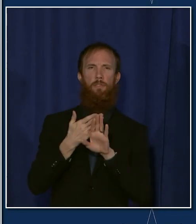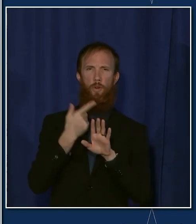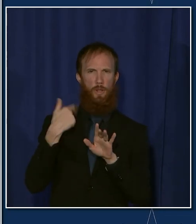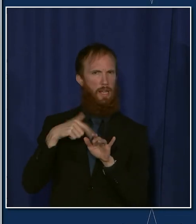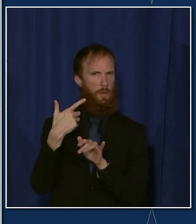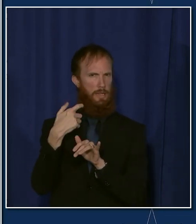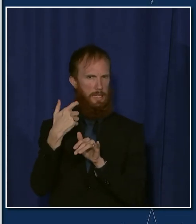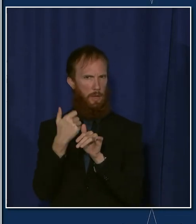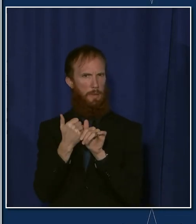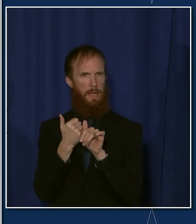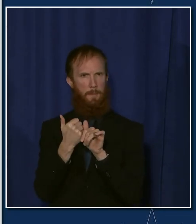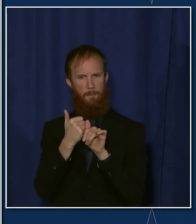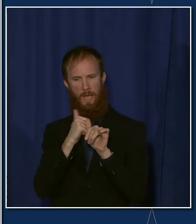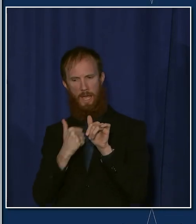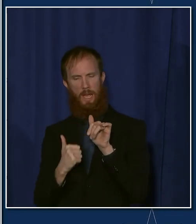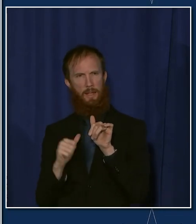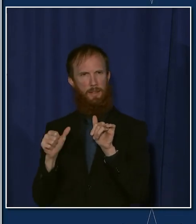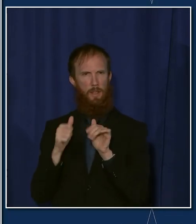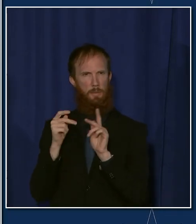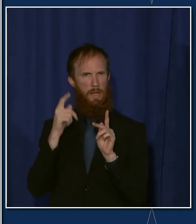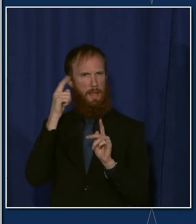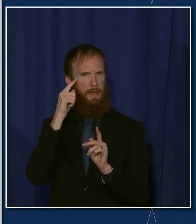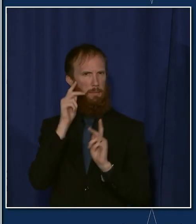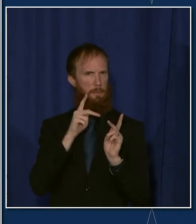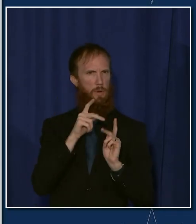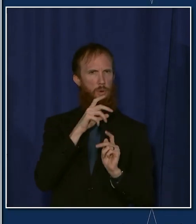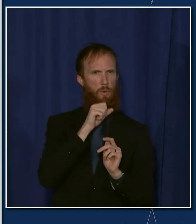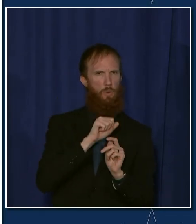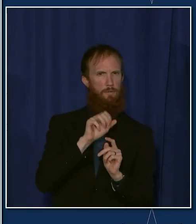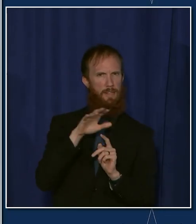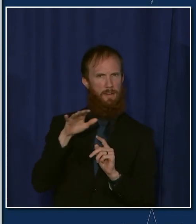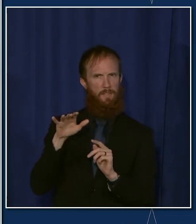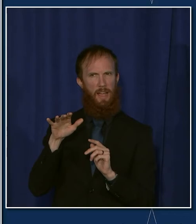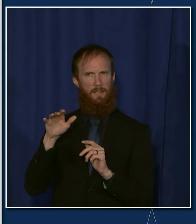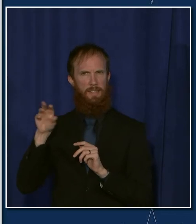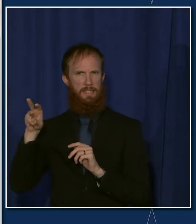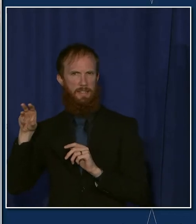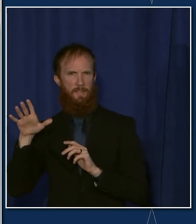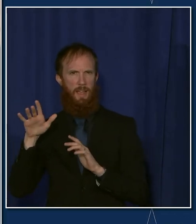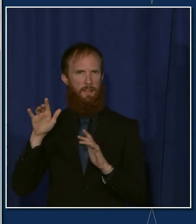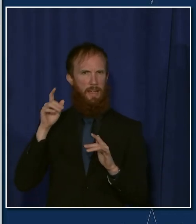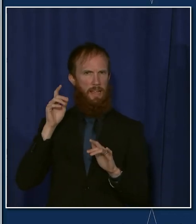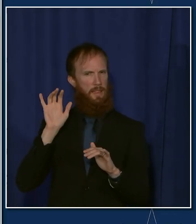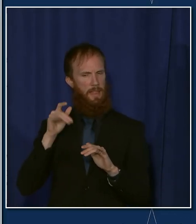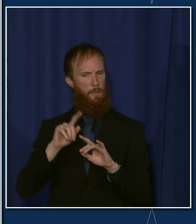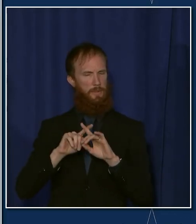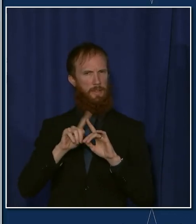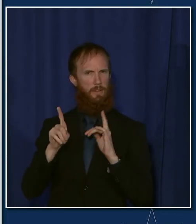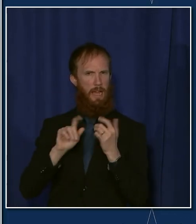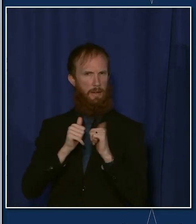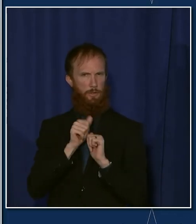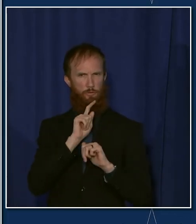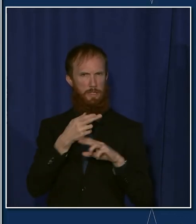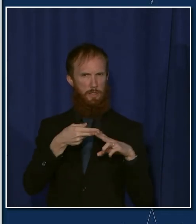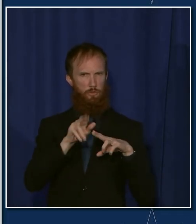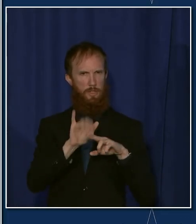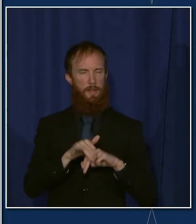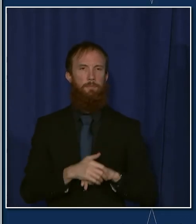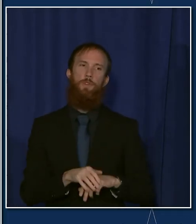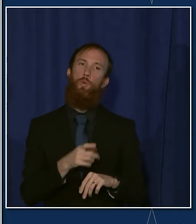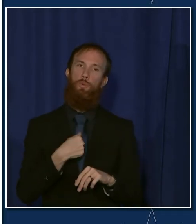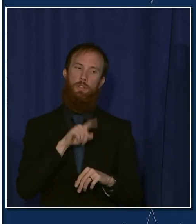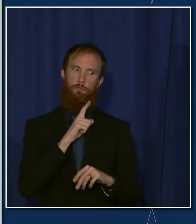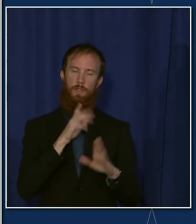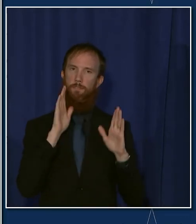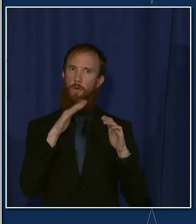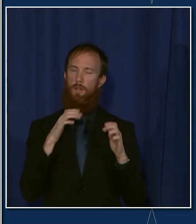the people, I think, 55 to 65. How did you guys increase that rate? So we've had a lot of focus on seniors,